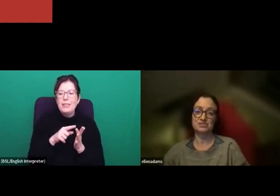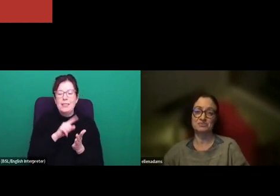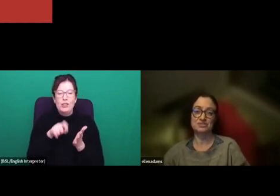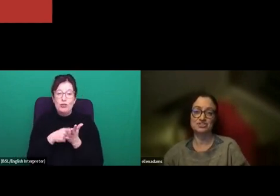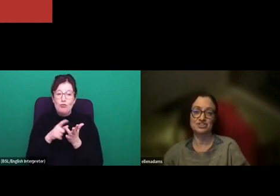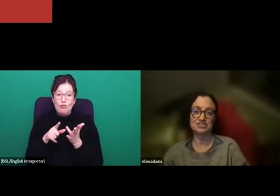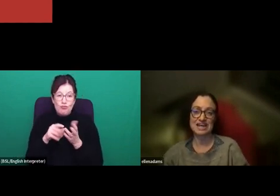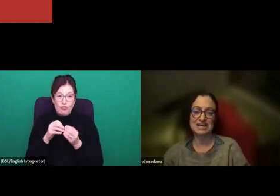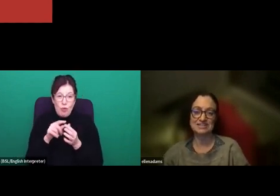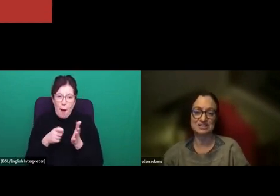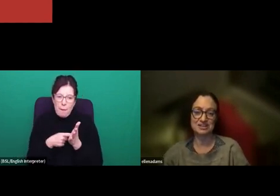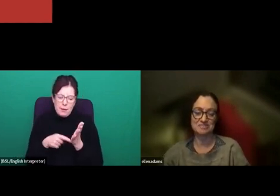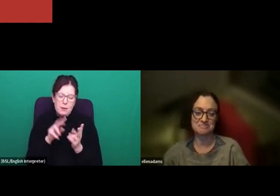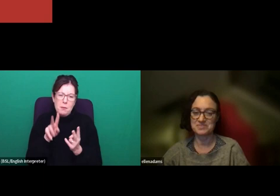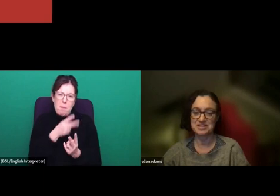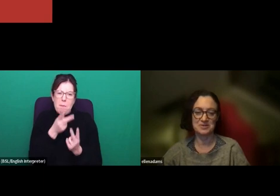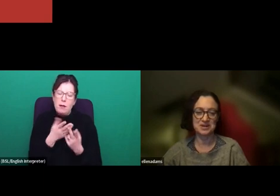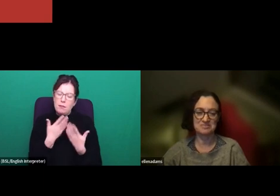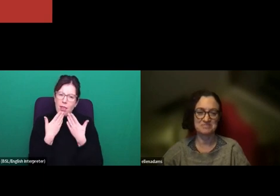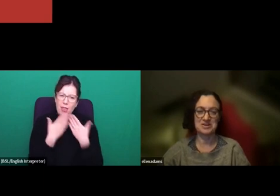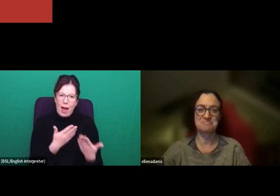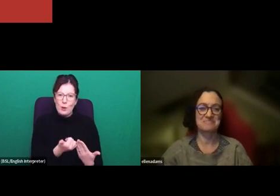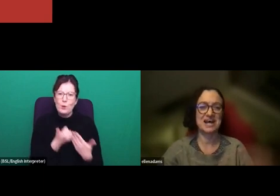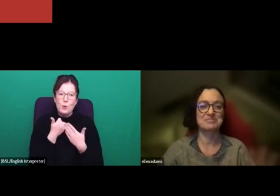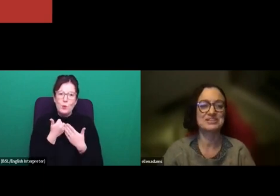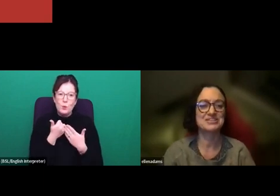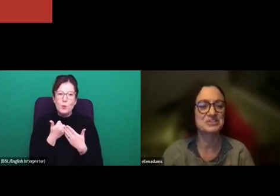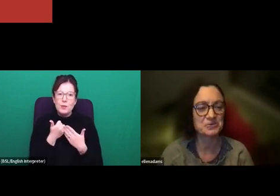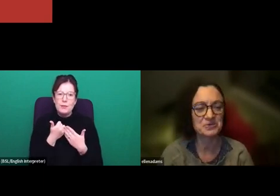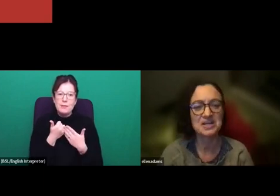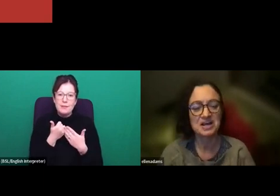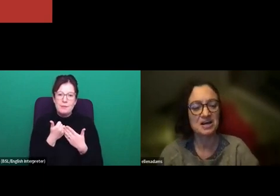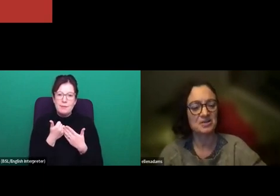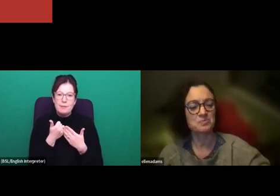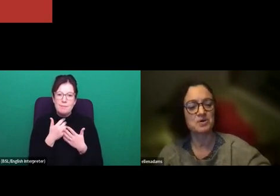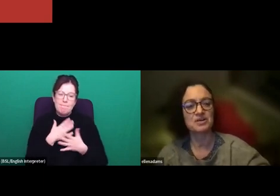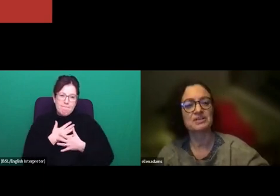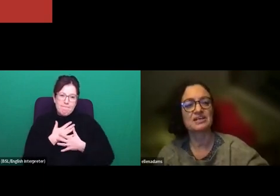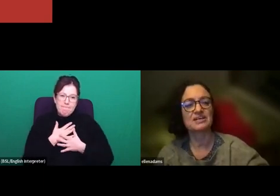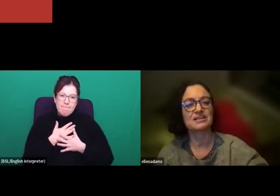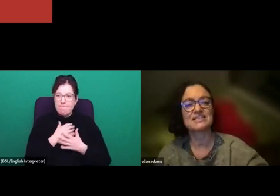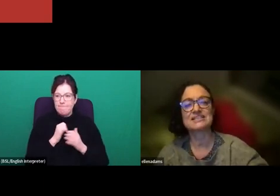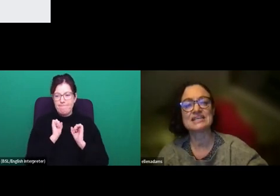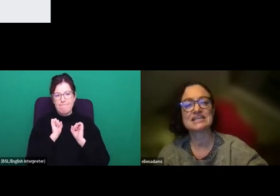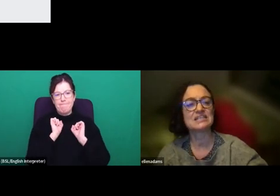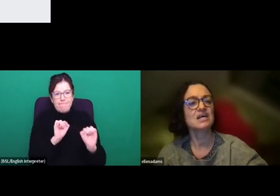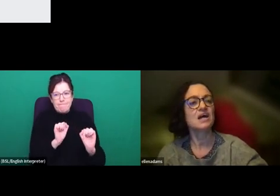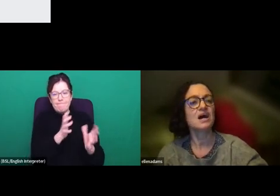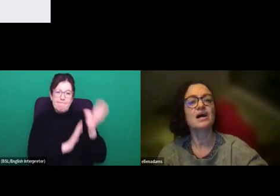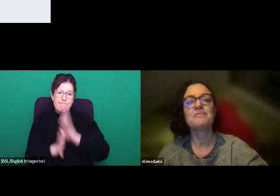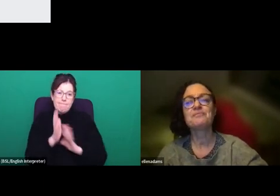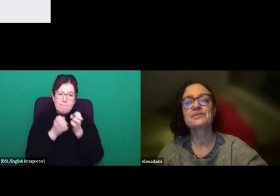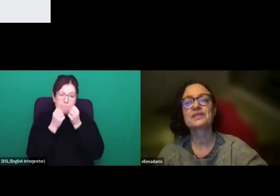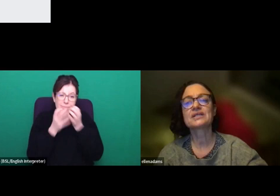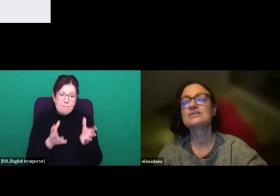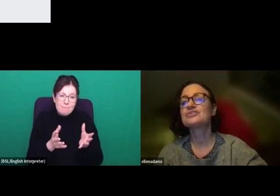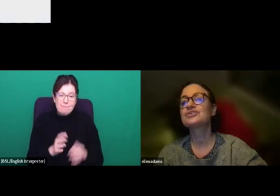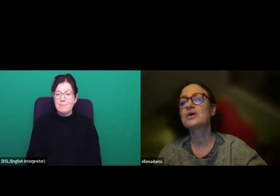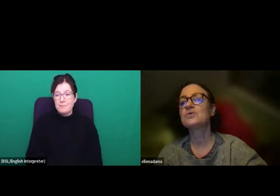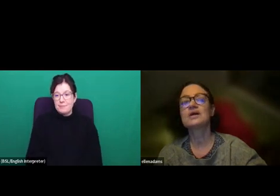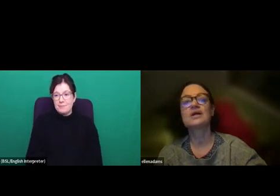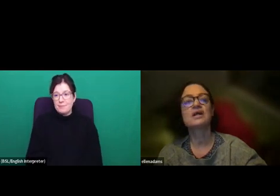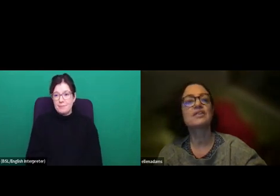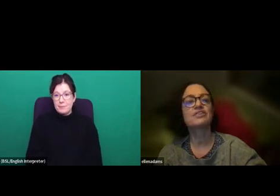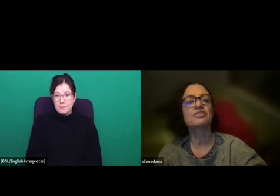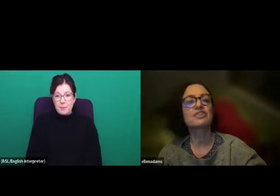fantastic contributions, and you know, I absolutely adore the work that they did.